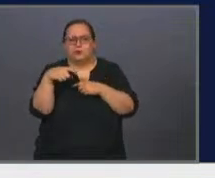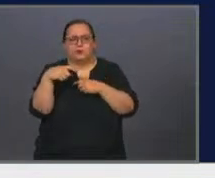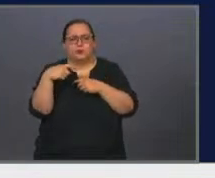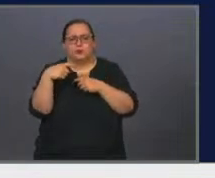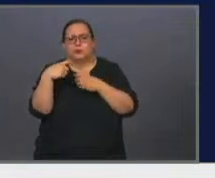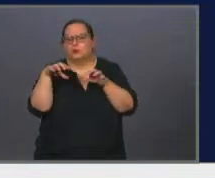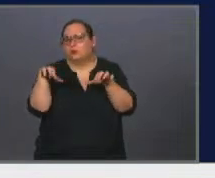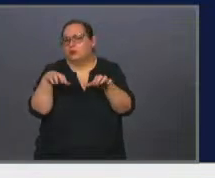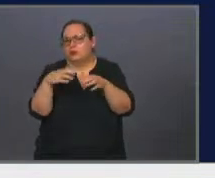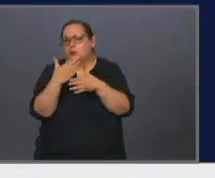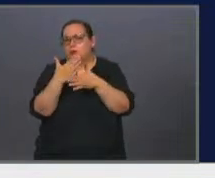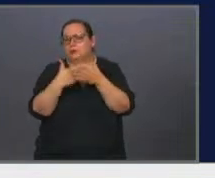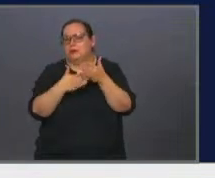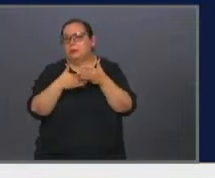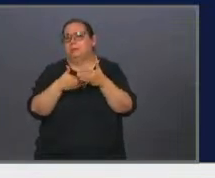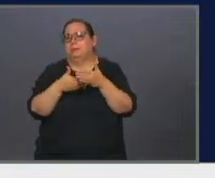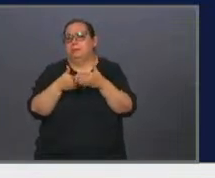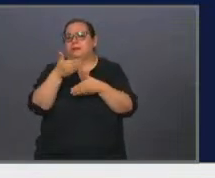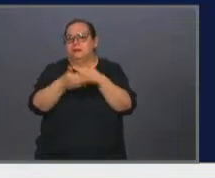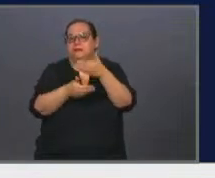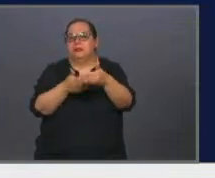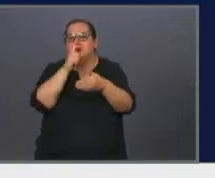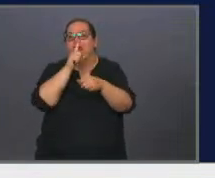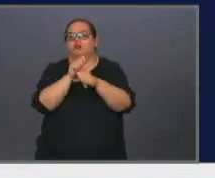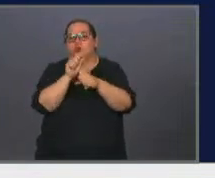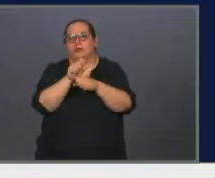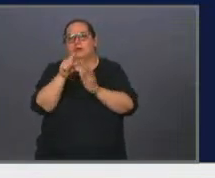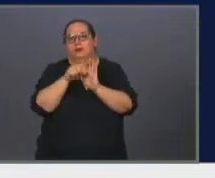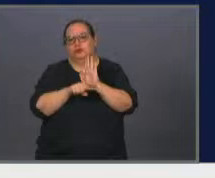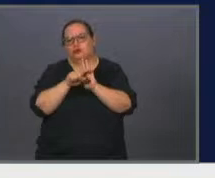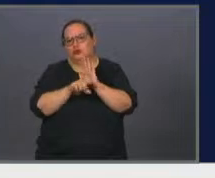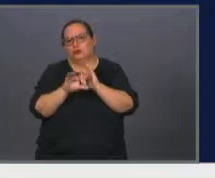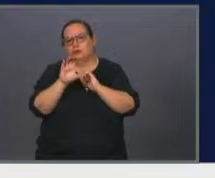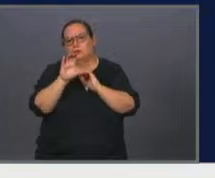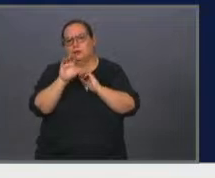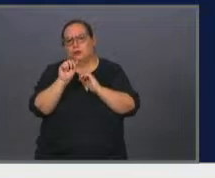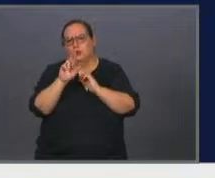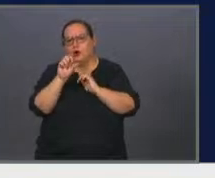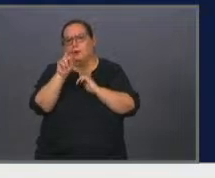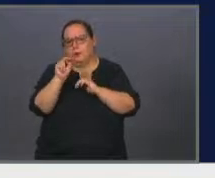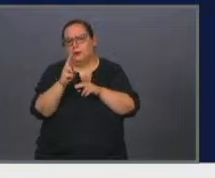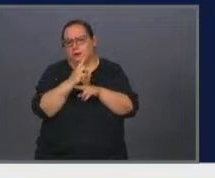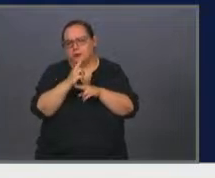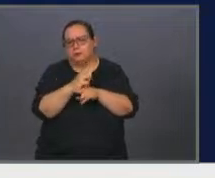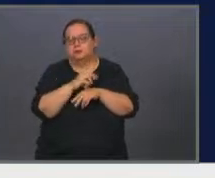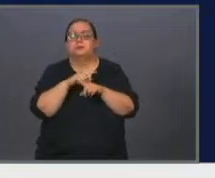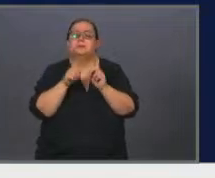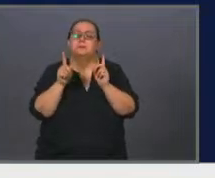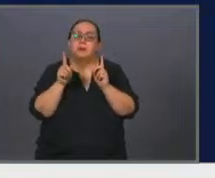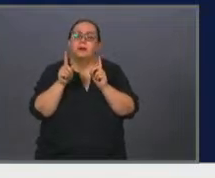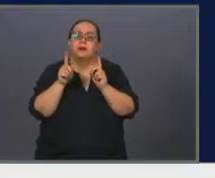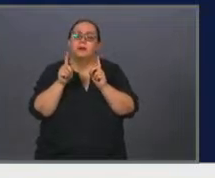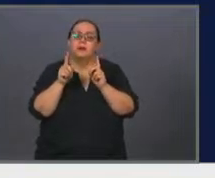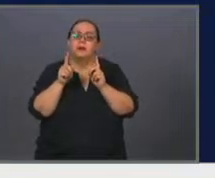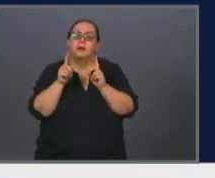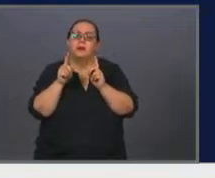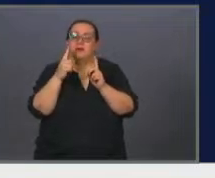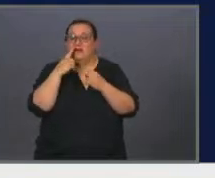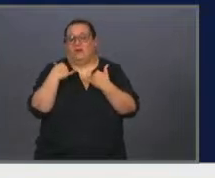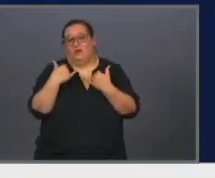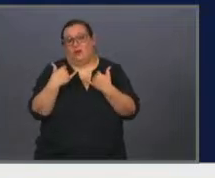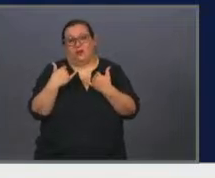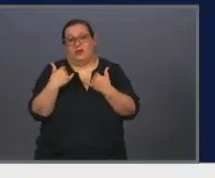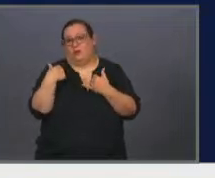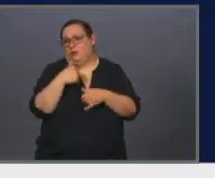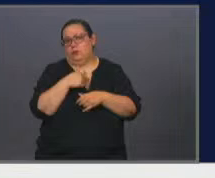do some steps to really discourage carbon consumption. But for now, we need